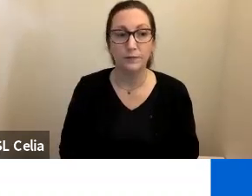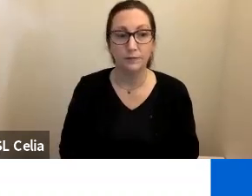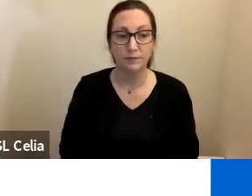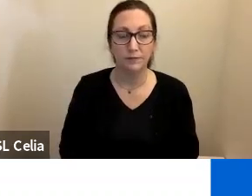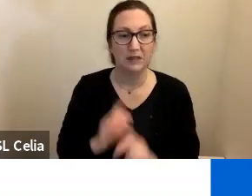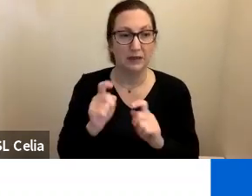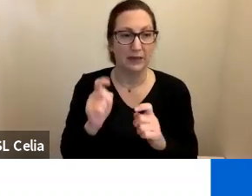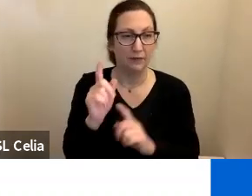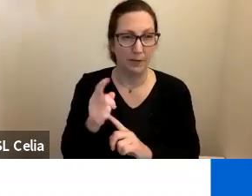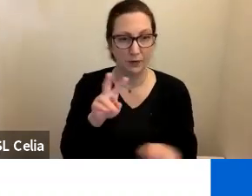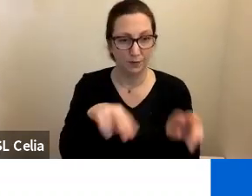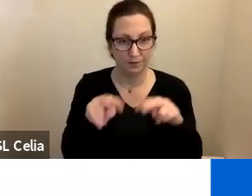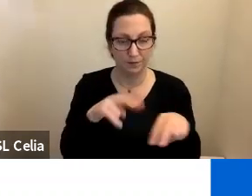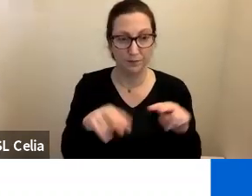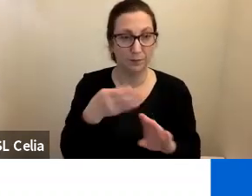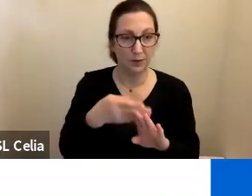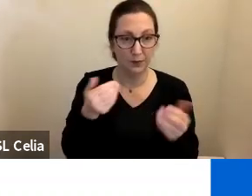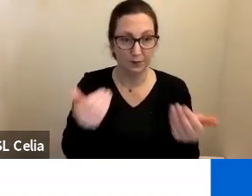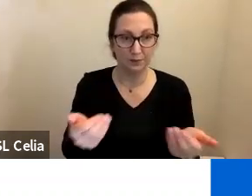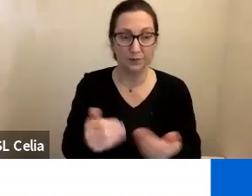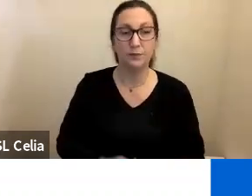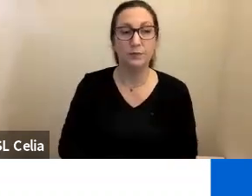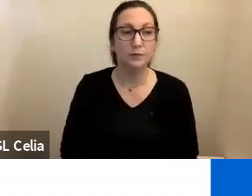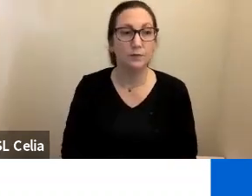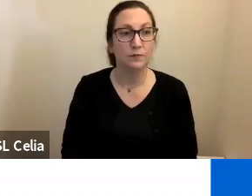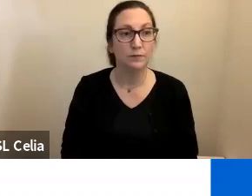a minute to look at that slide before we move on.